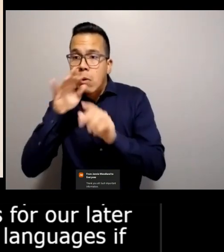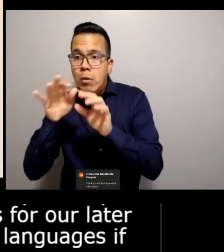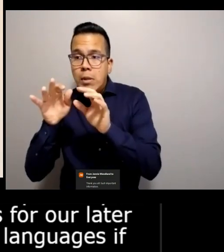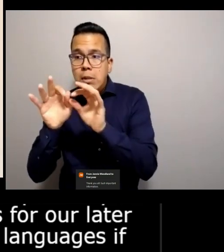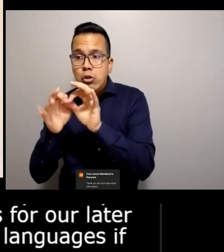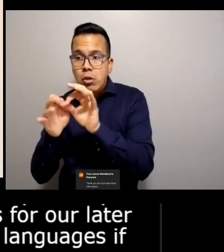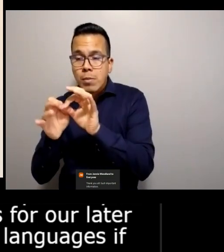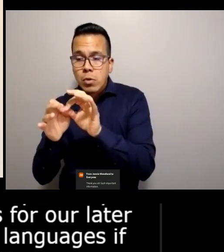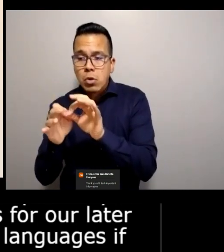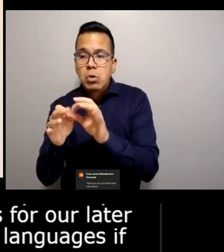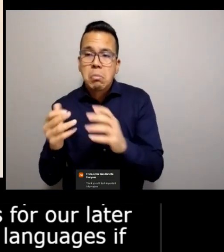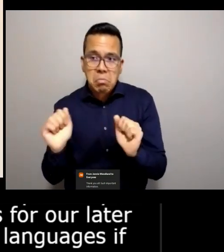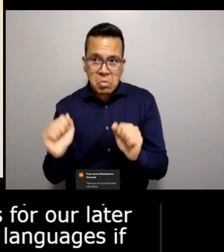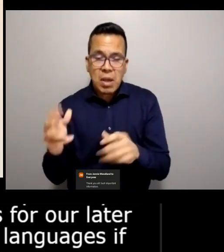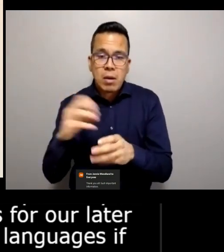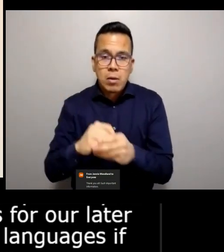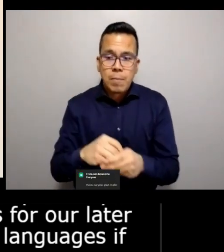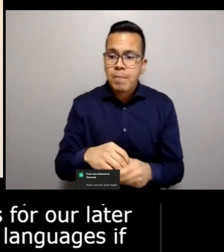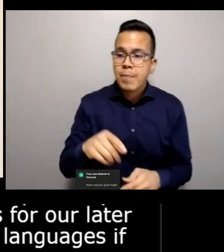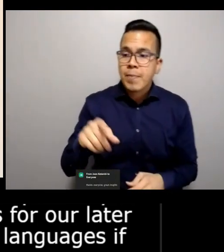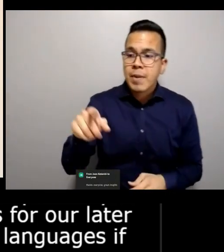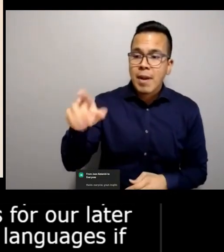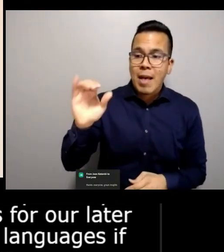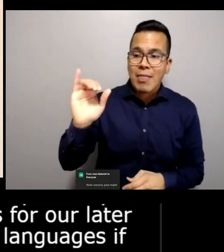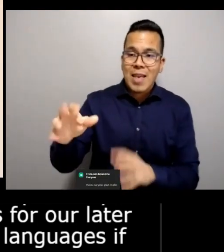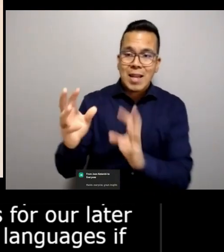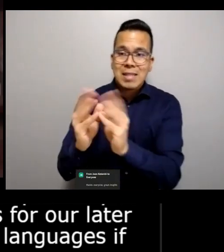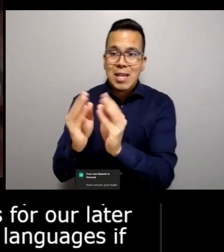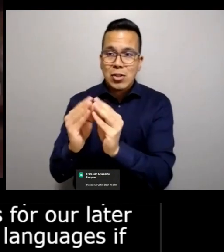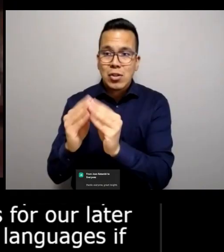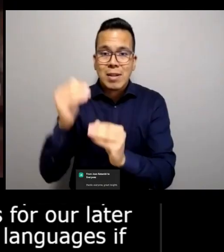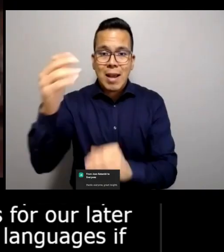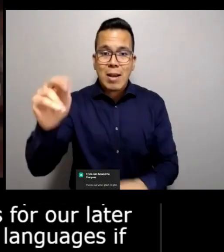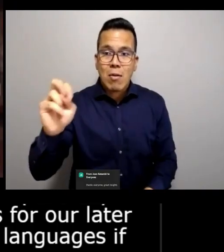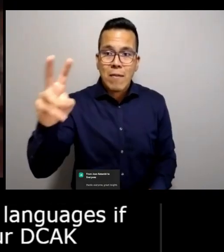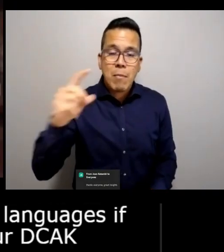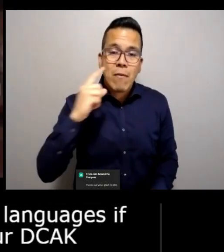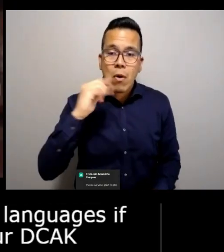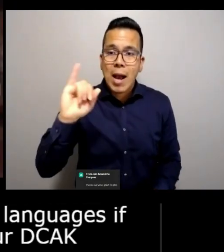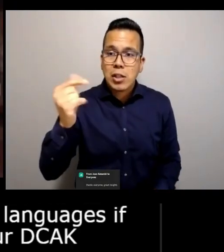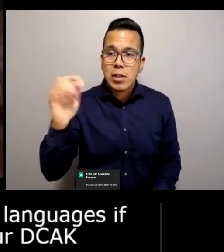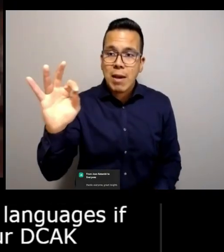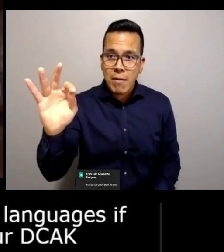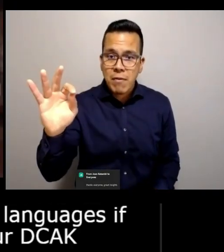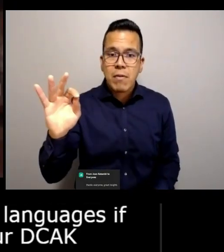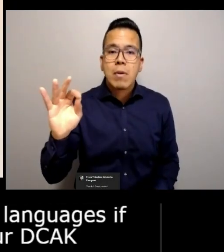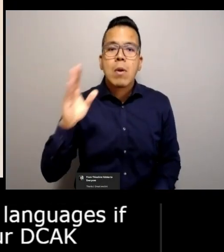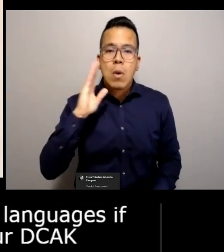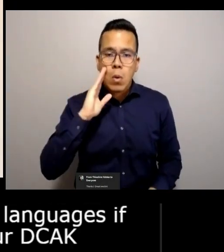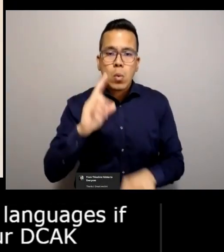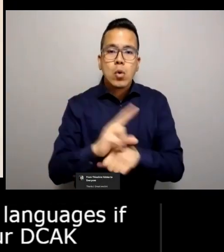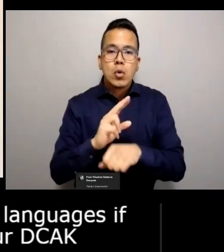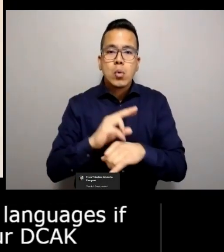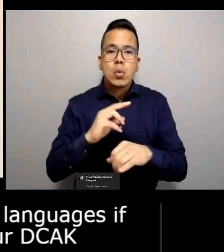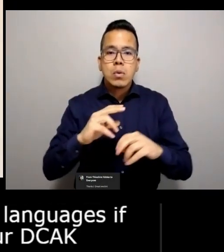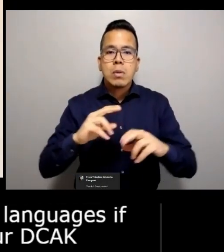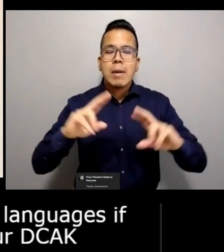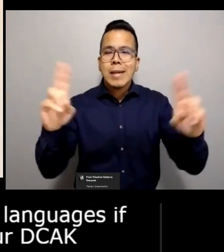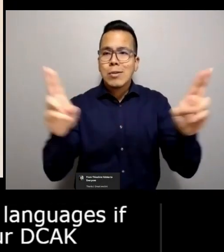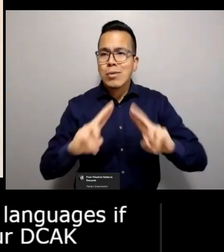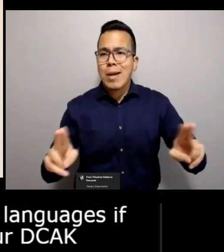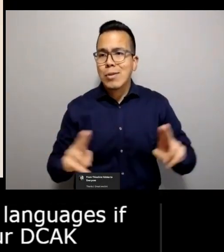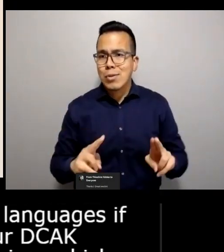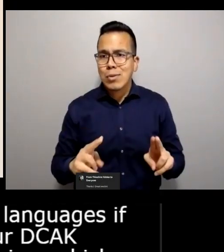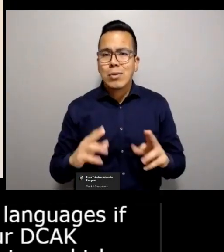session, which is the Dynamic Coalition on Accessibility and Disability at the IGF, we will be using International Sign, which is not